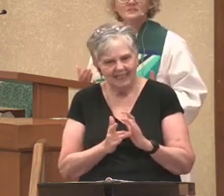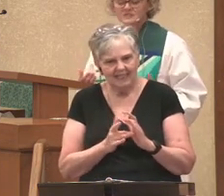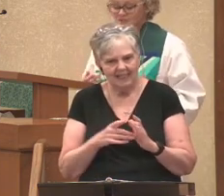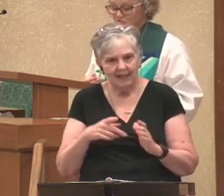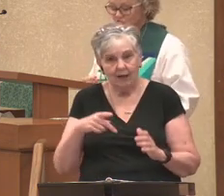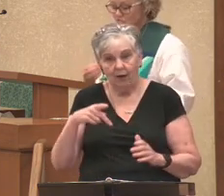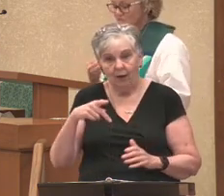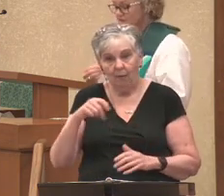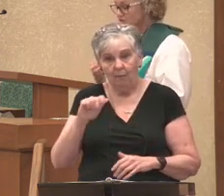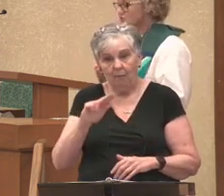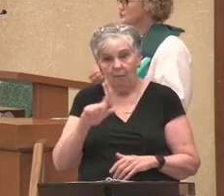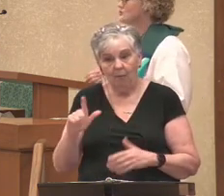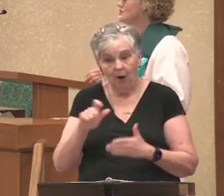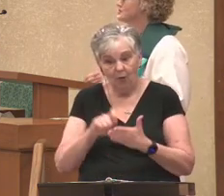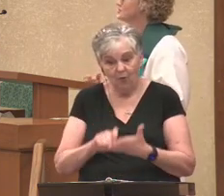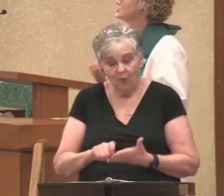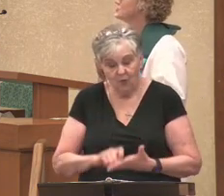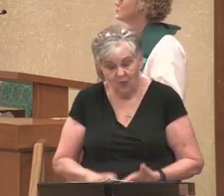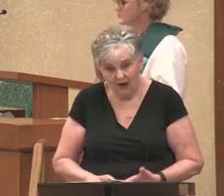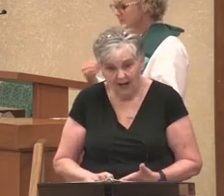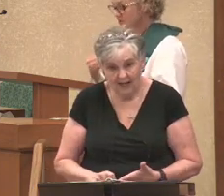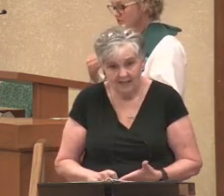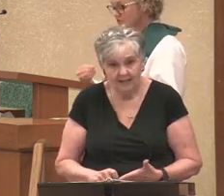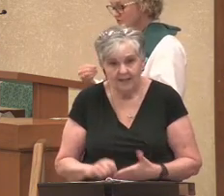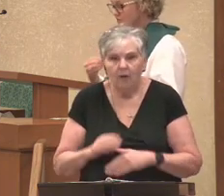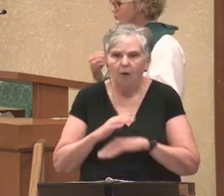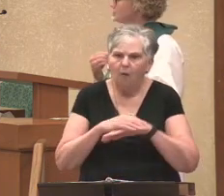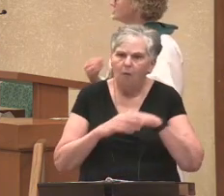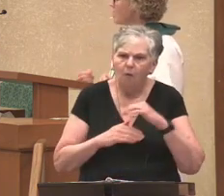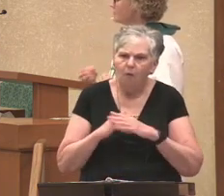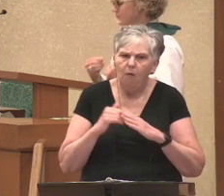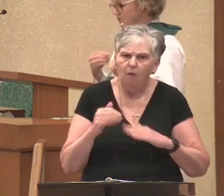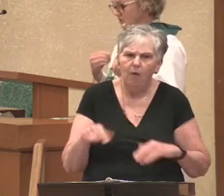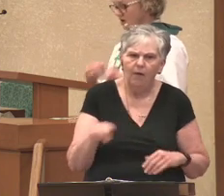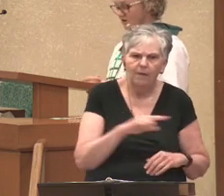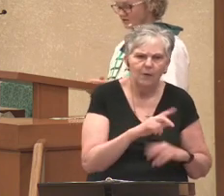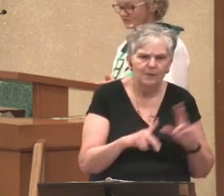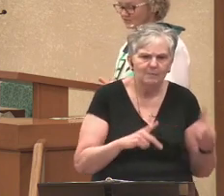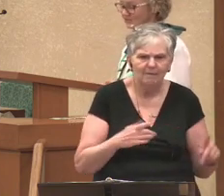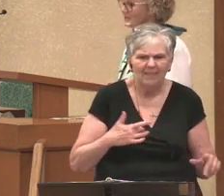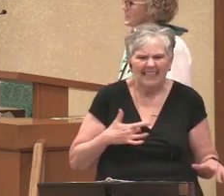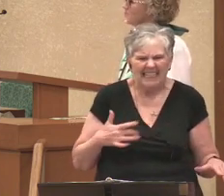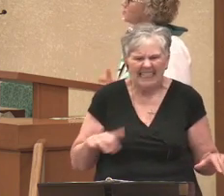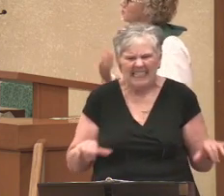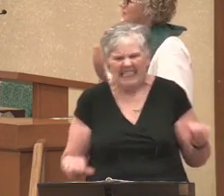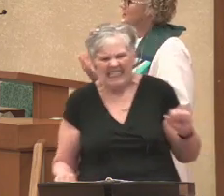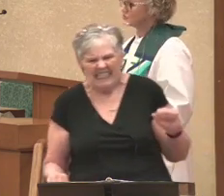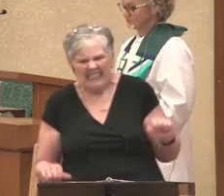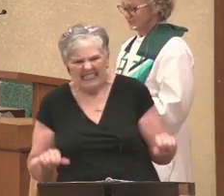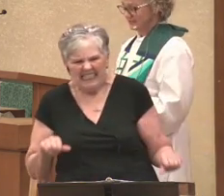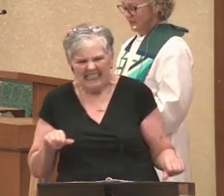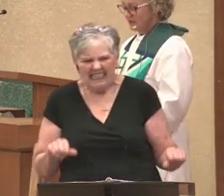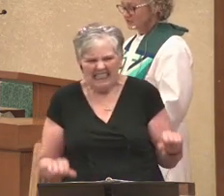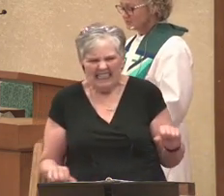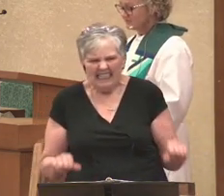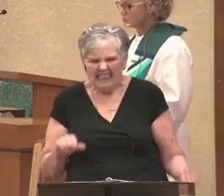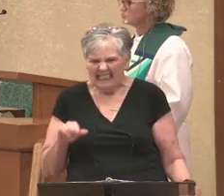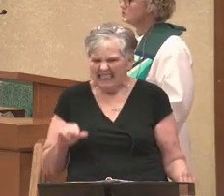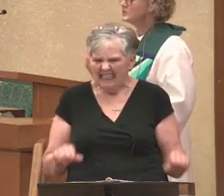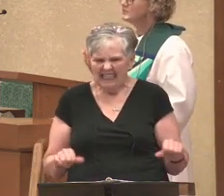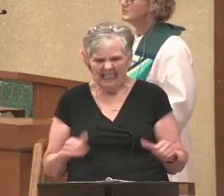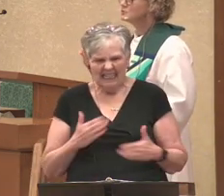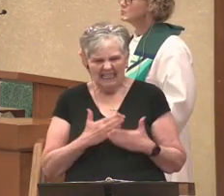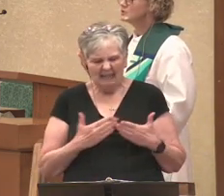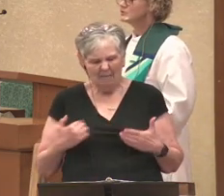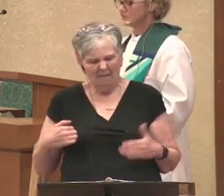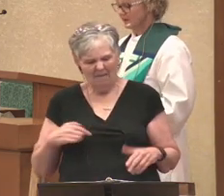Paul writes this to reassure us, to reassure those doubtful hearts, because naturally, some of us